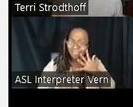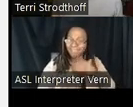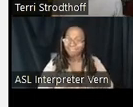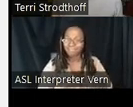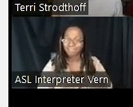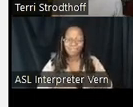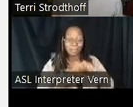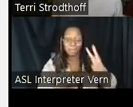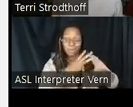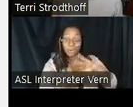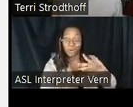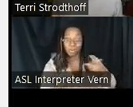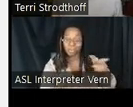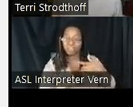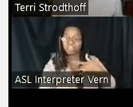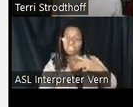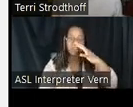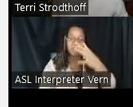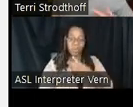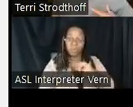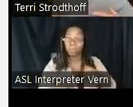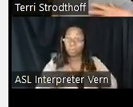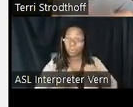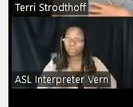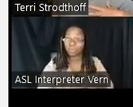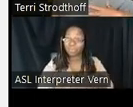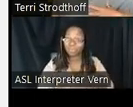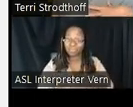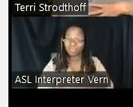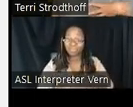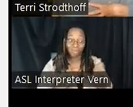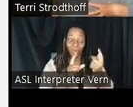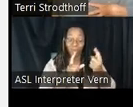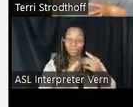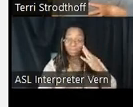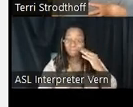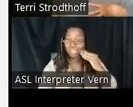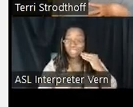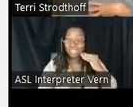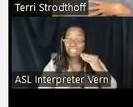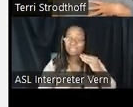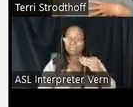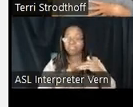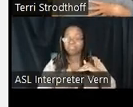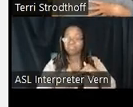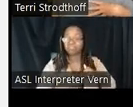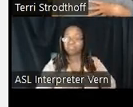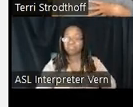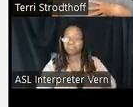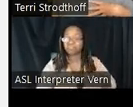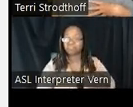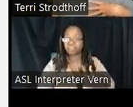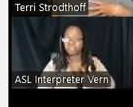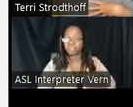world that's dangerous. Those feelings themselves can be dangerous in the world. And they're painful, so we learn to shut down that pain, not feel what we're